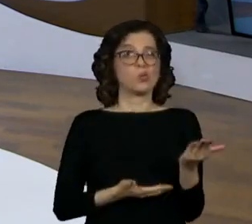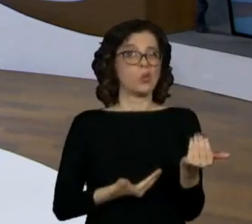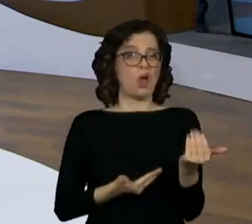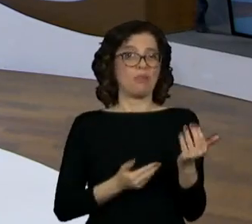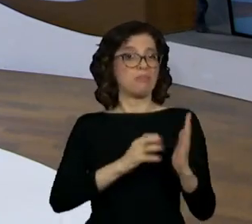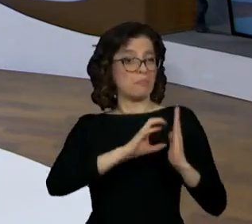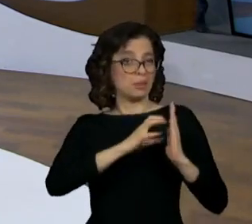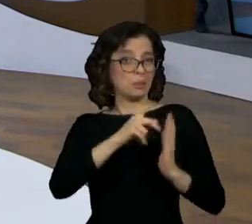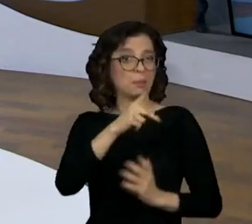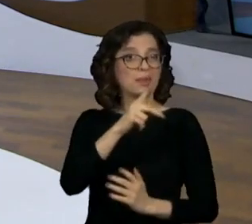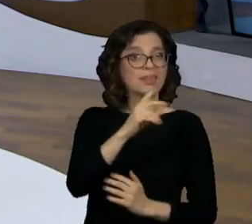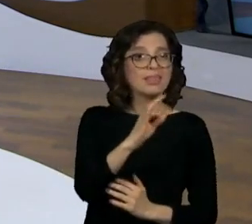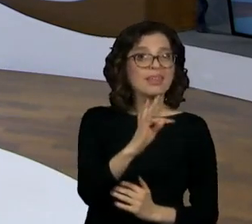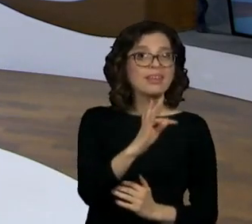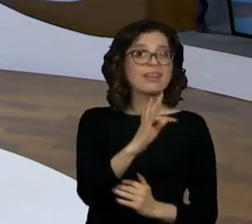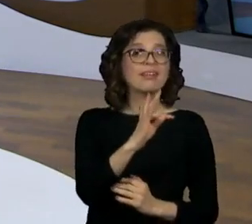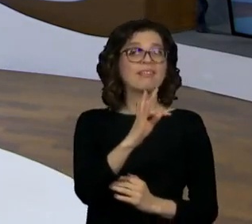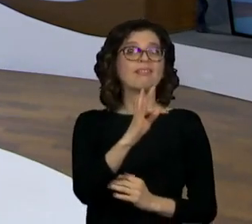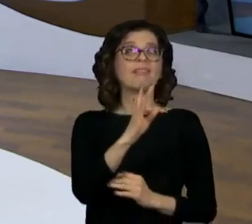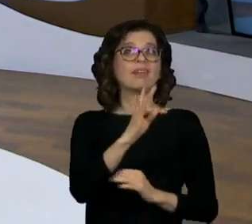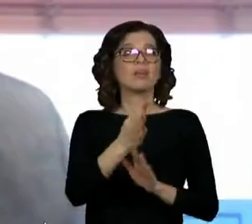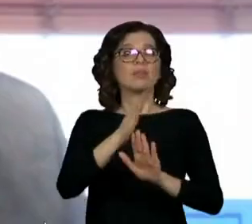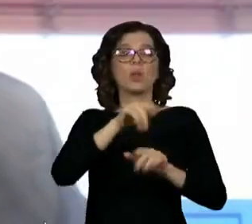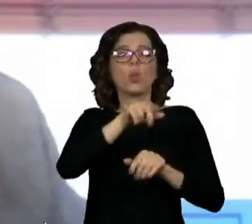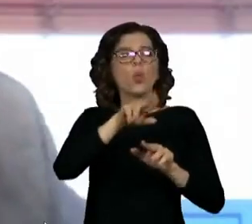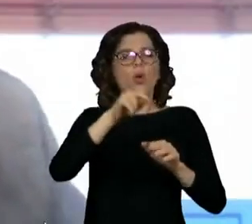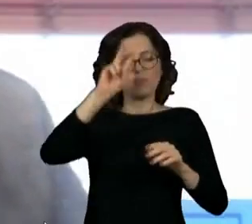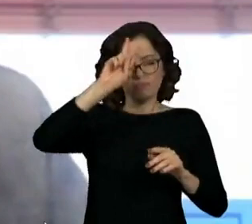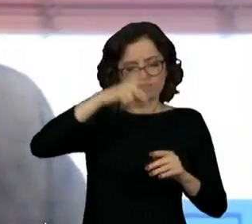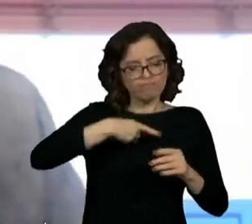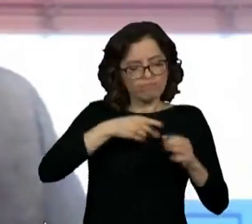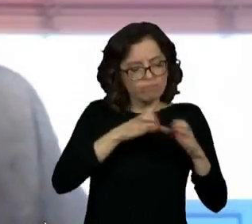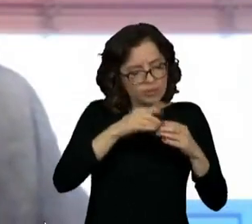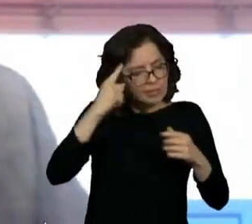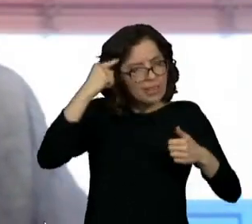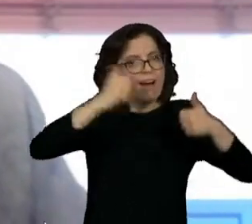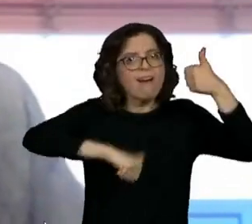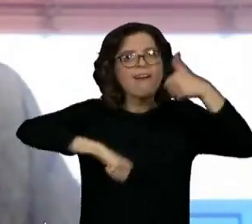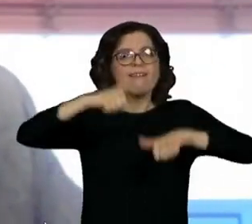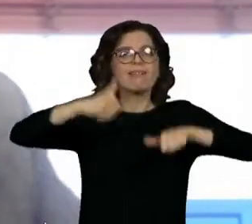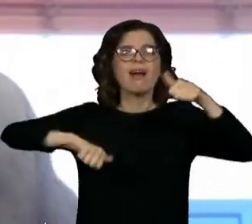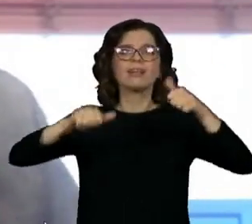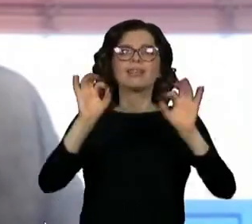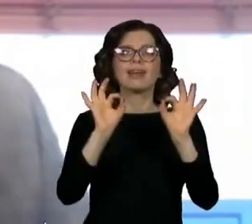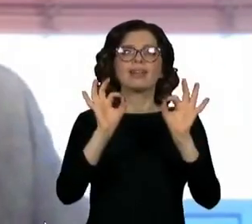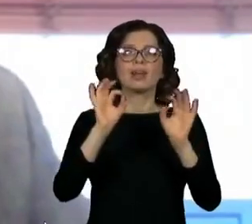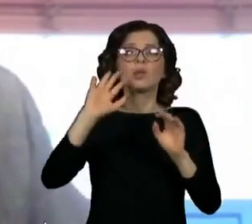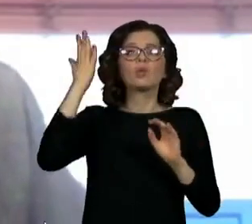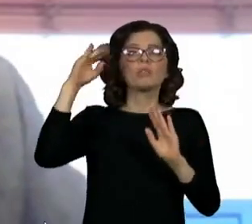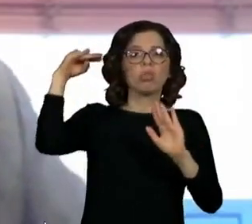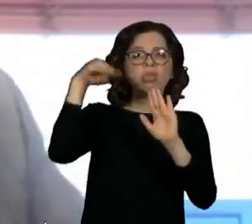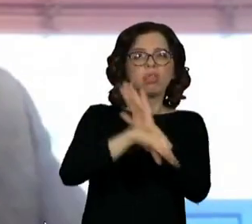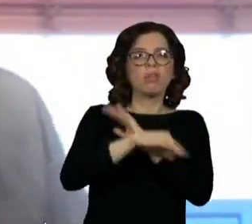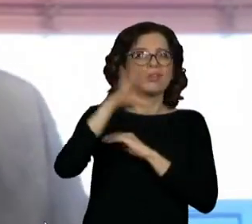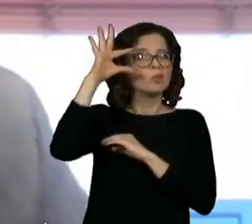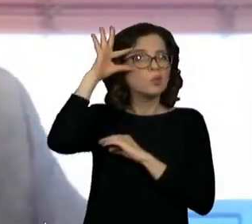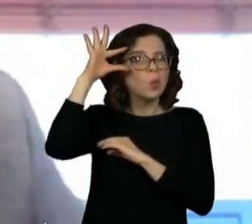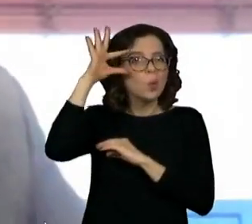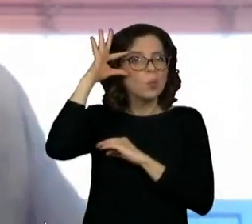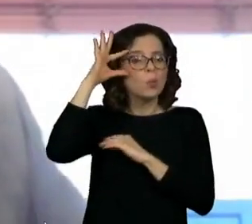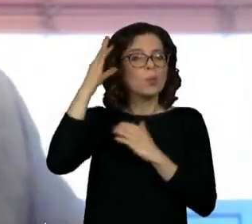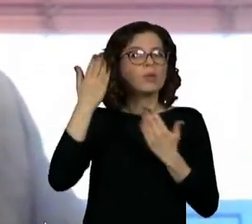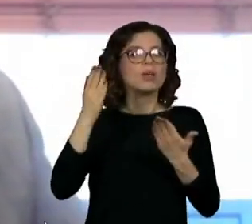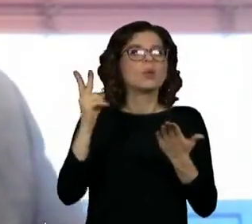and his party, the PT, never did a serious self-criticism after the fall of Dilma, which is a